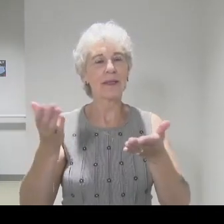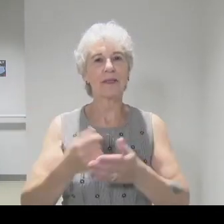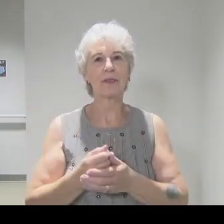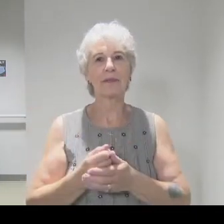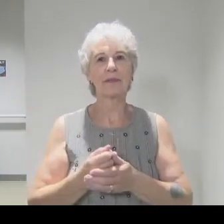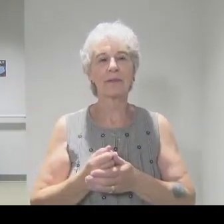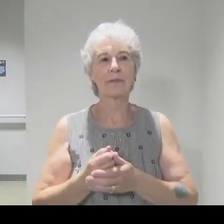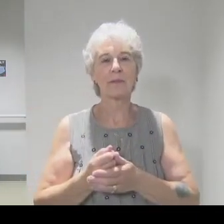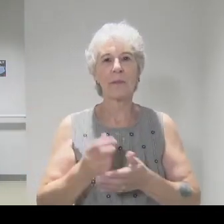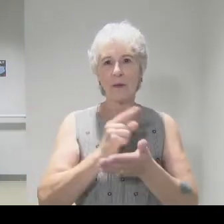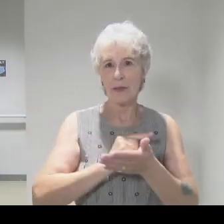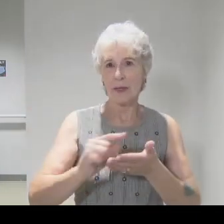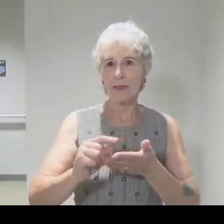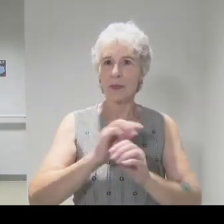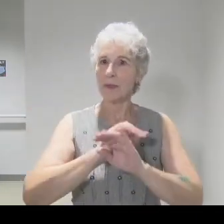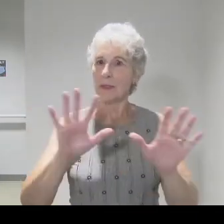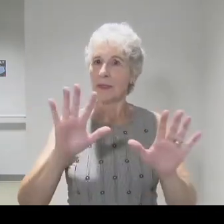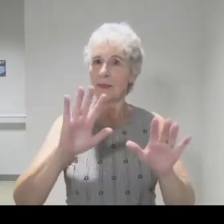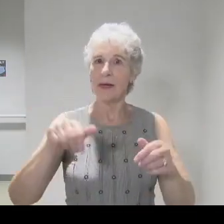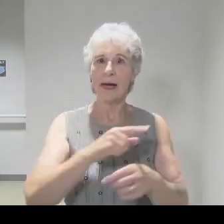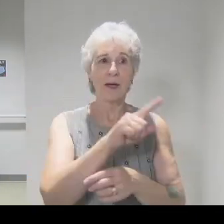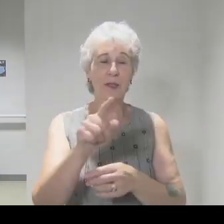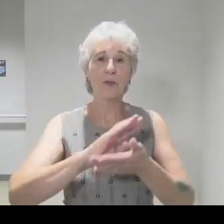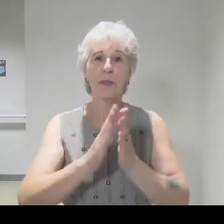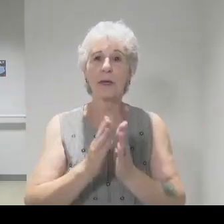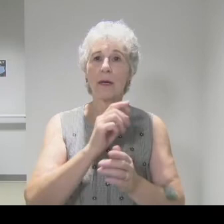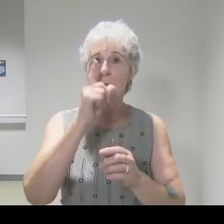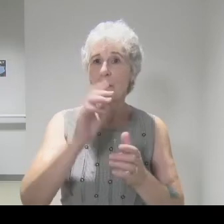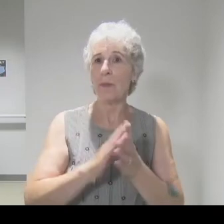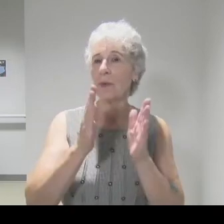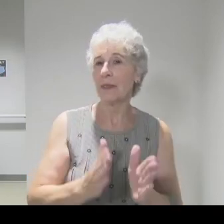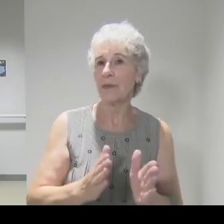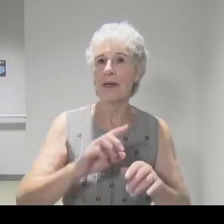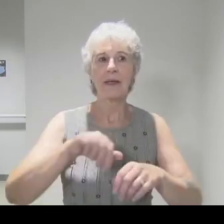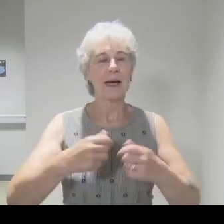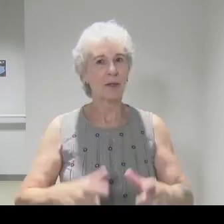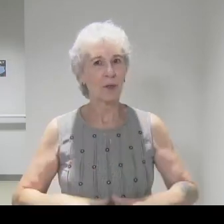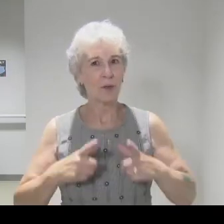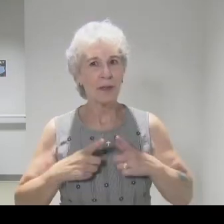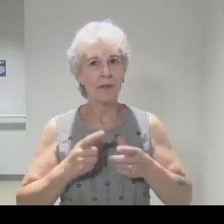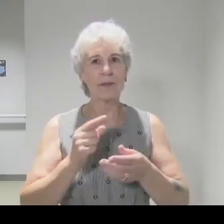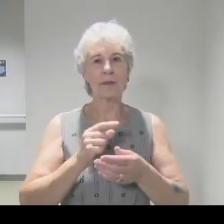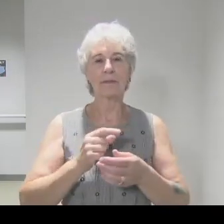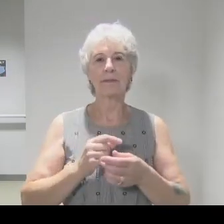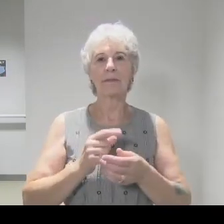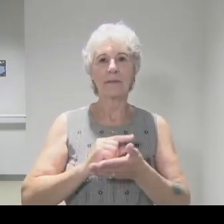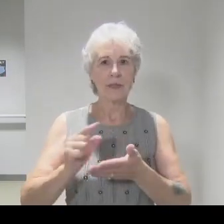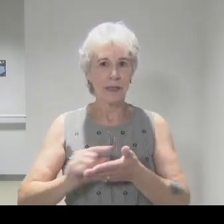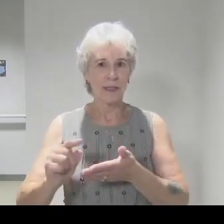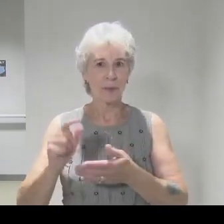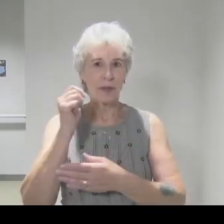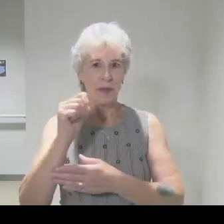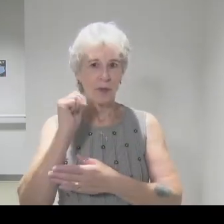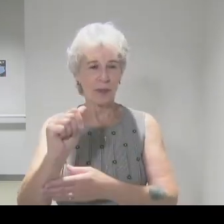there is. It is clear as to how you become a believer, and it is clear as to how you live the gospel in your everyday life. And